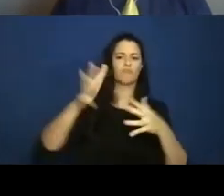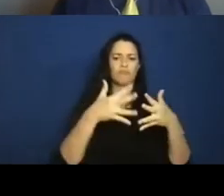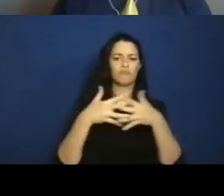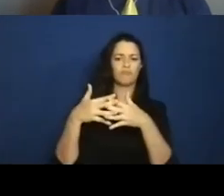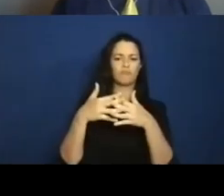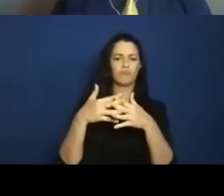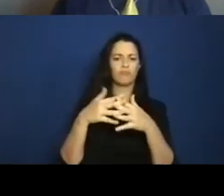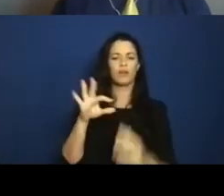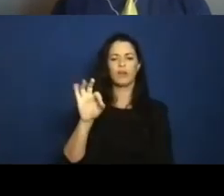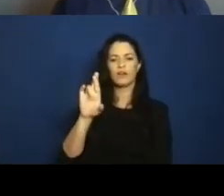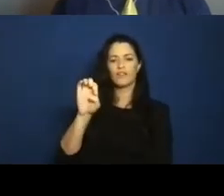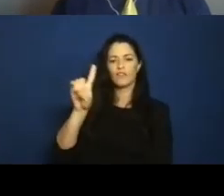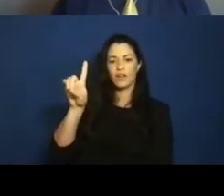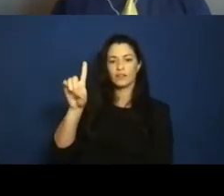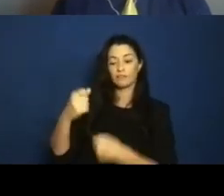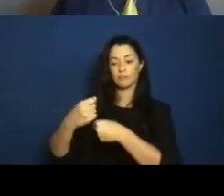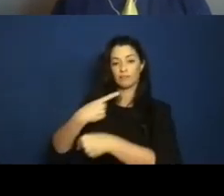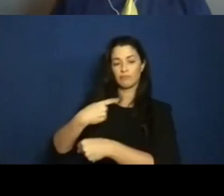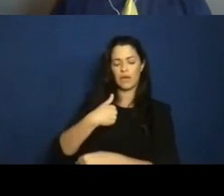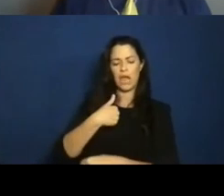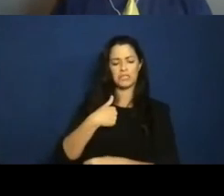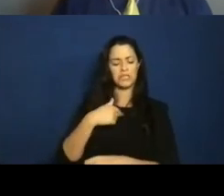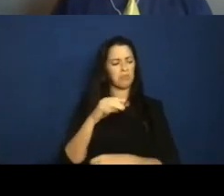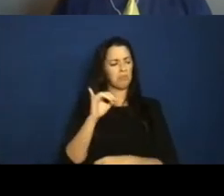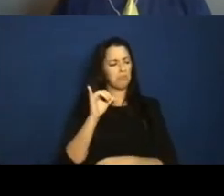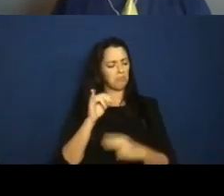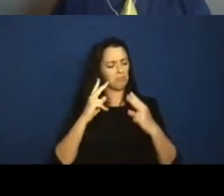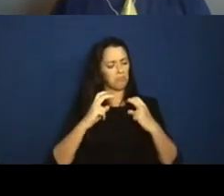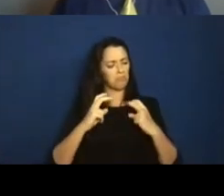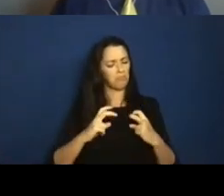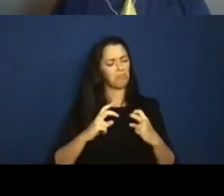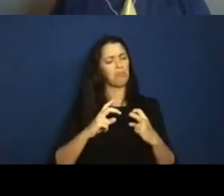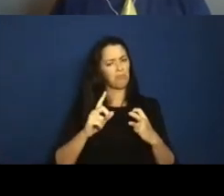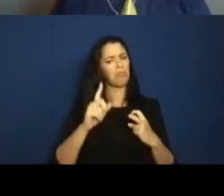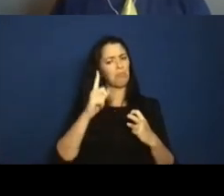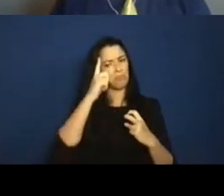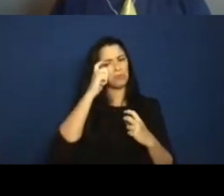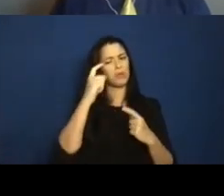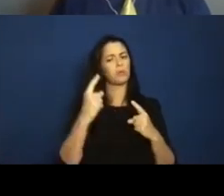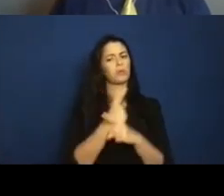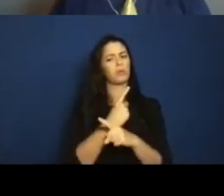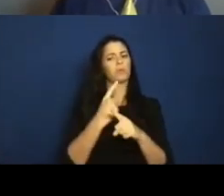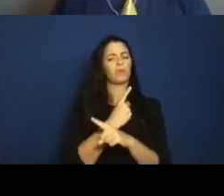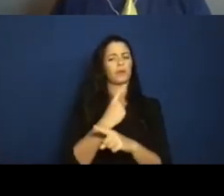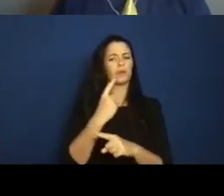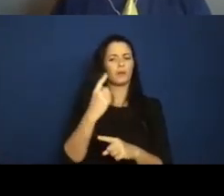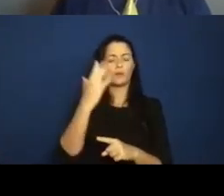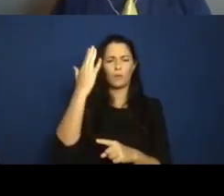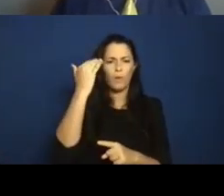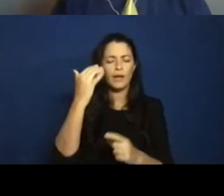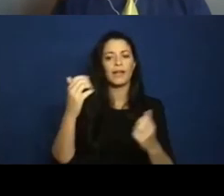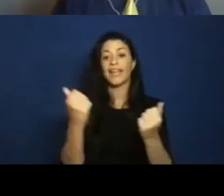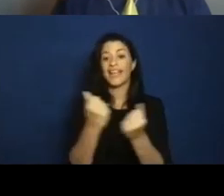mentioned this to me, I kind of stepped back and said, you know, it really is probably very appropriate then given all that has happened throughout the